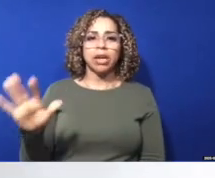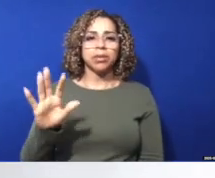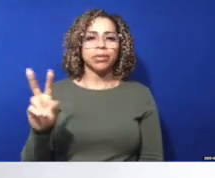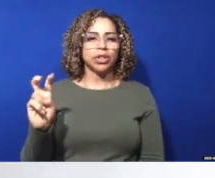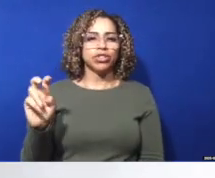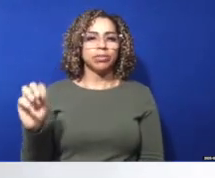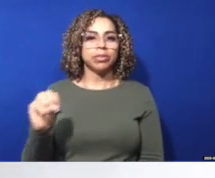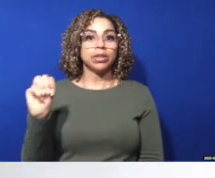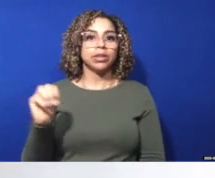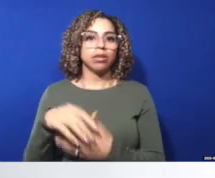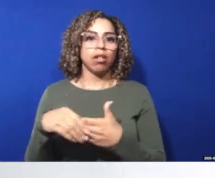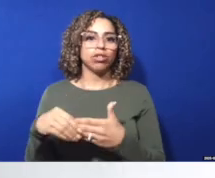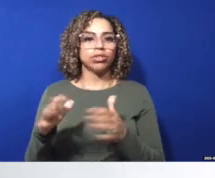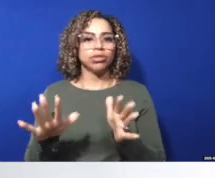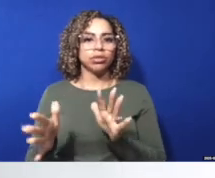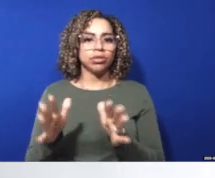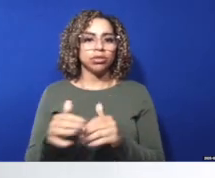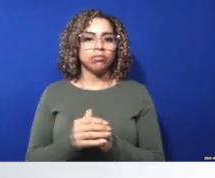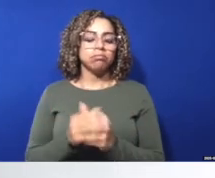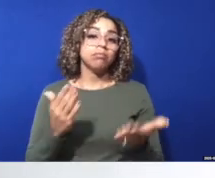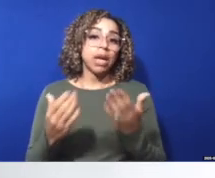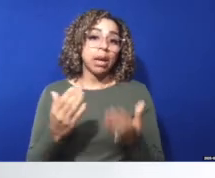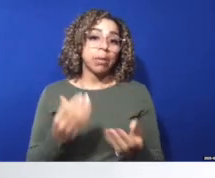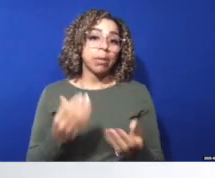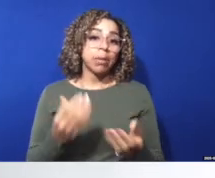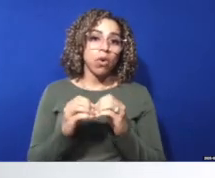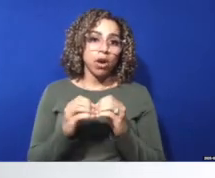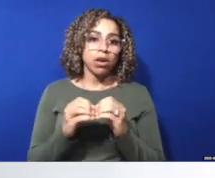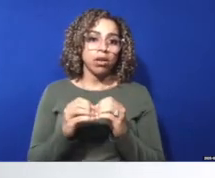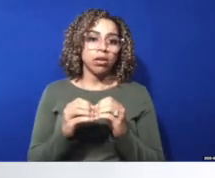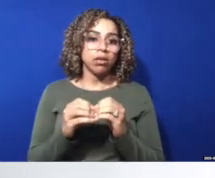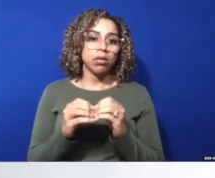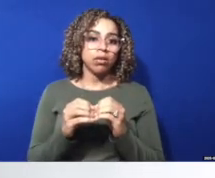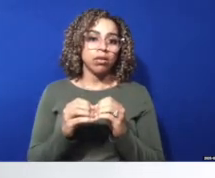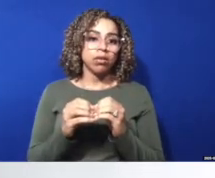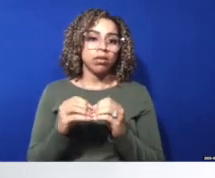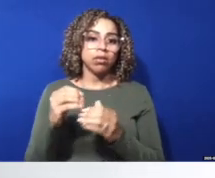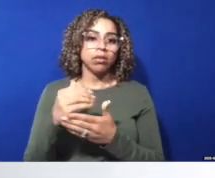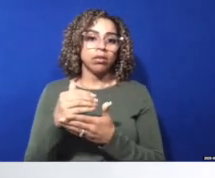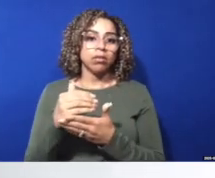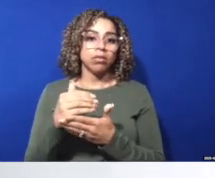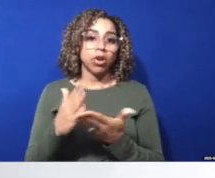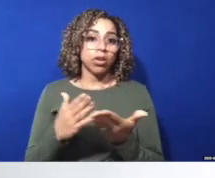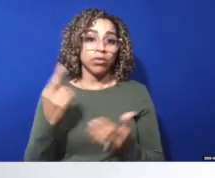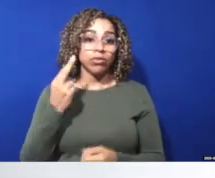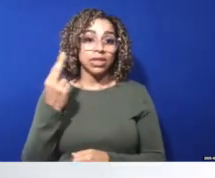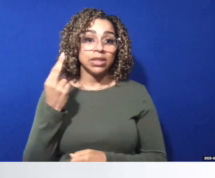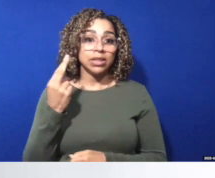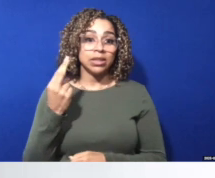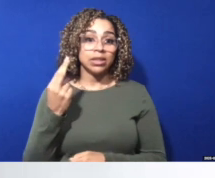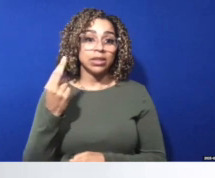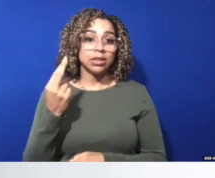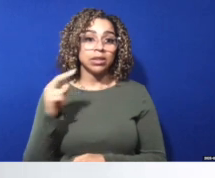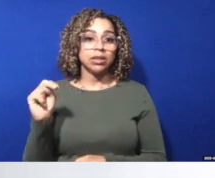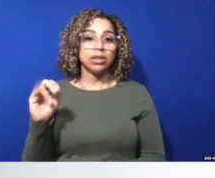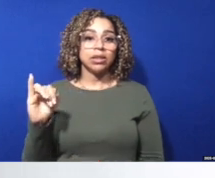million range, could be more. Part of that I mentioned is that with the Nikola vouchers, you're getting